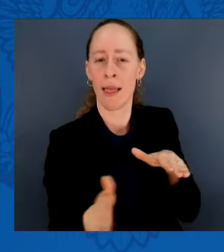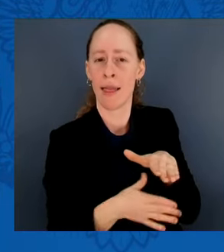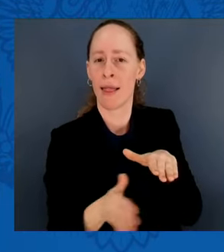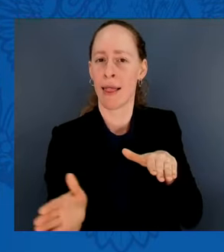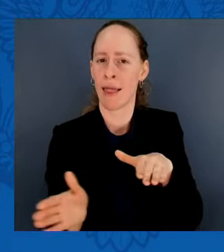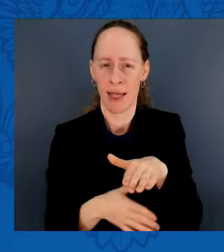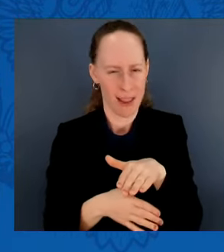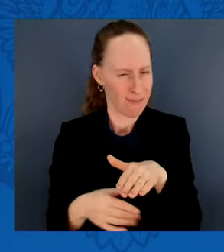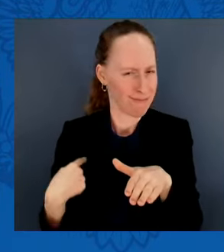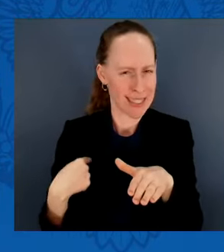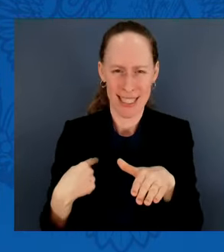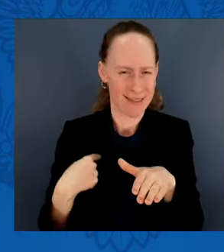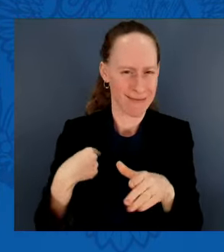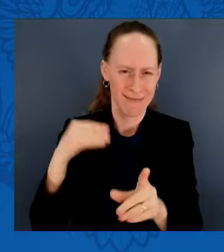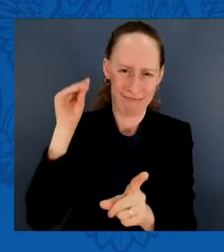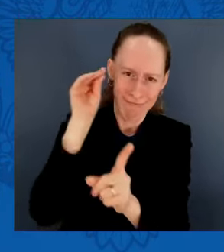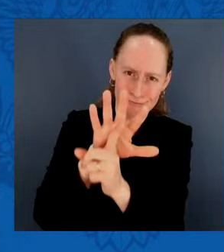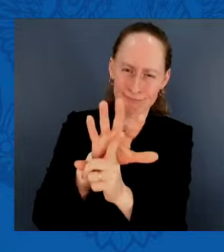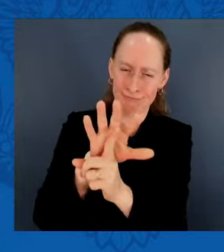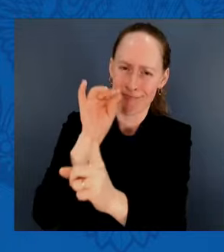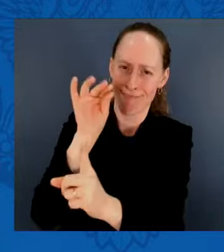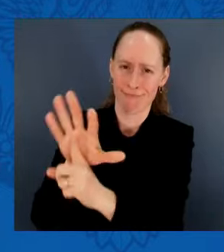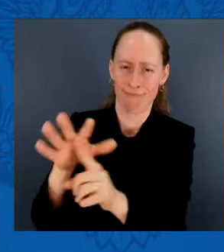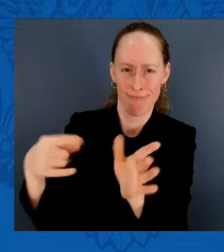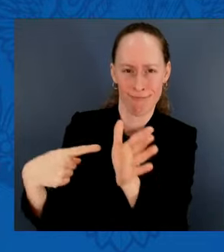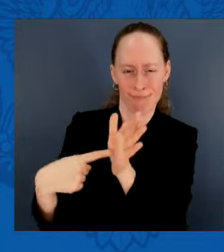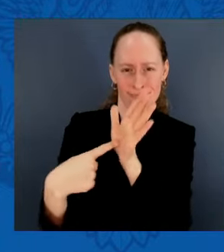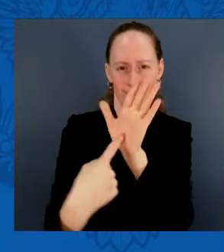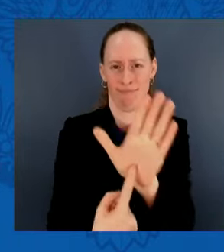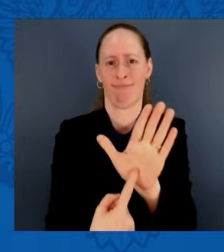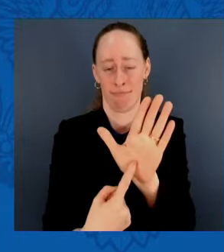can't love your country only when you win.